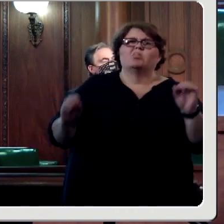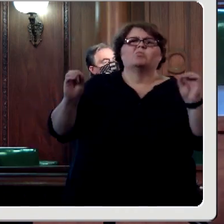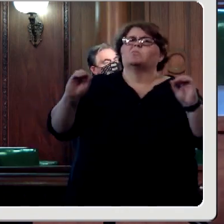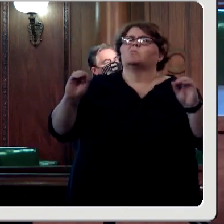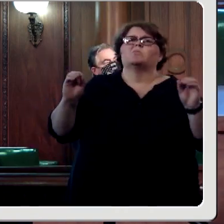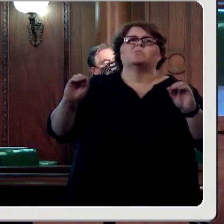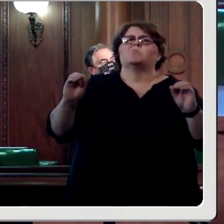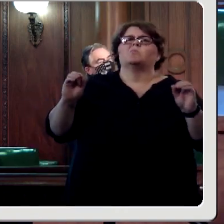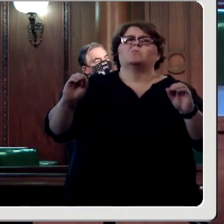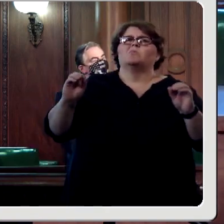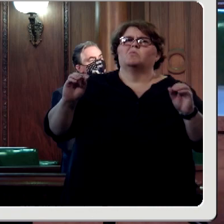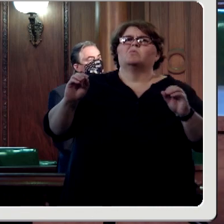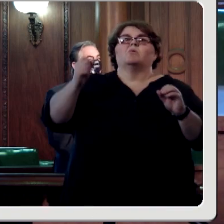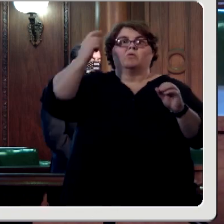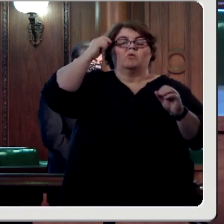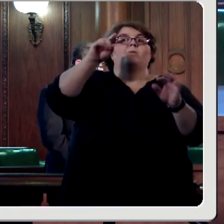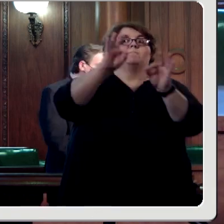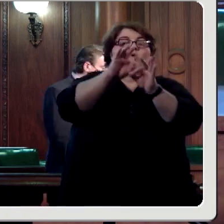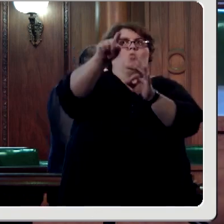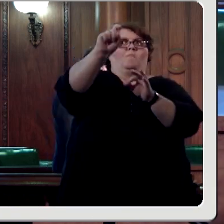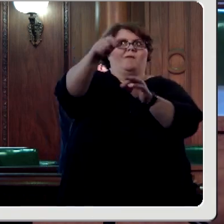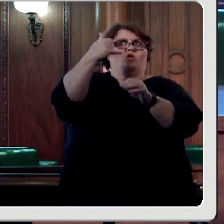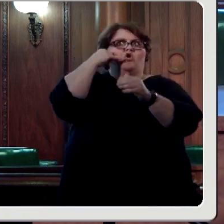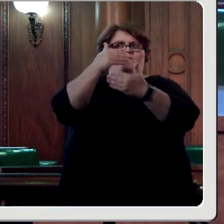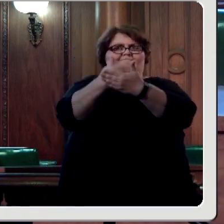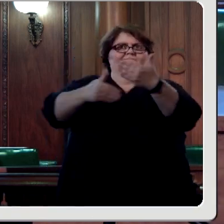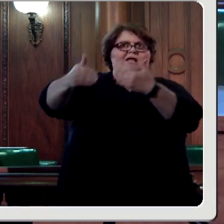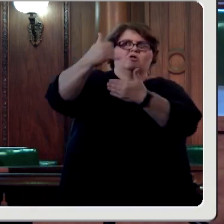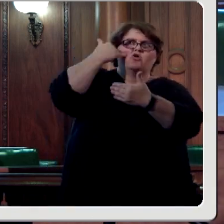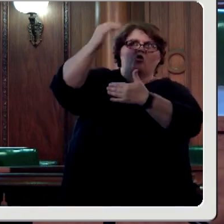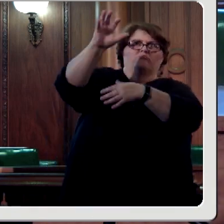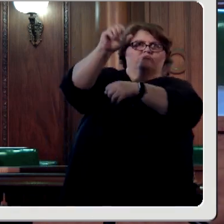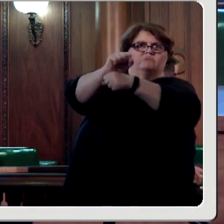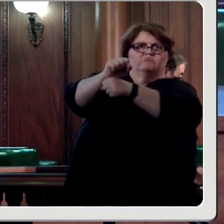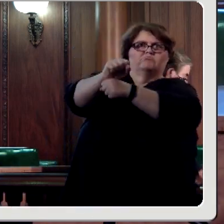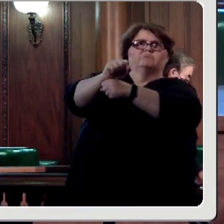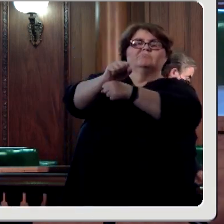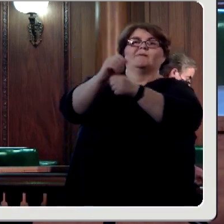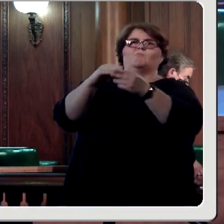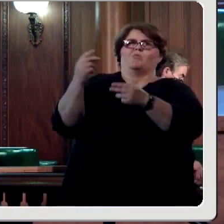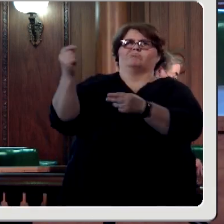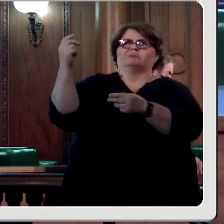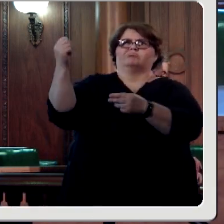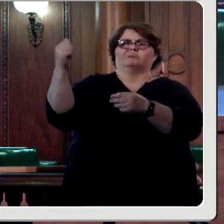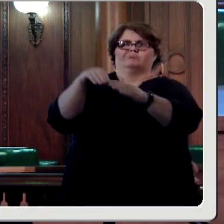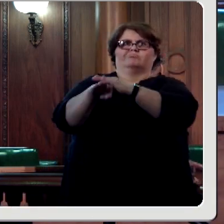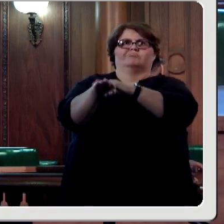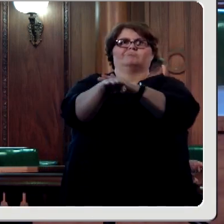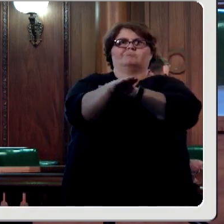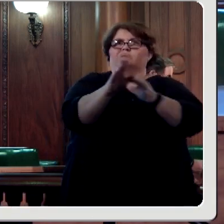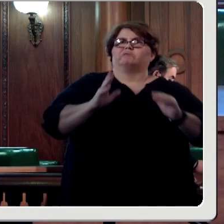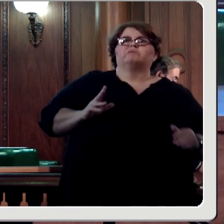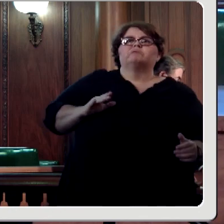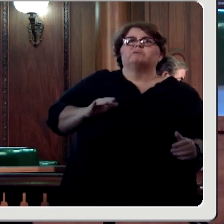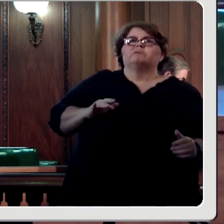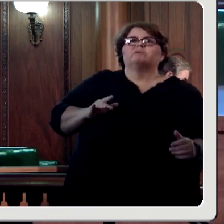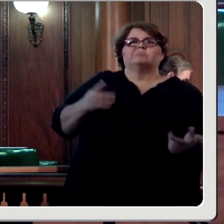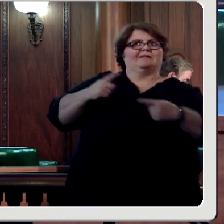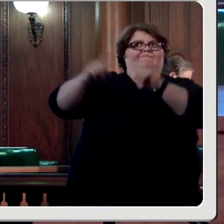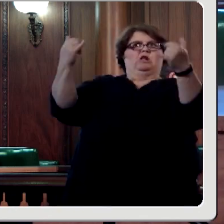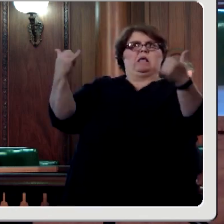in, and that way things flow smoother. And we are able that way to maintain social